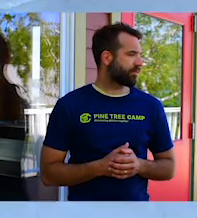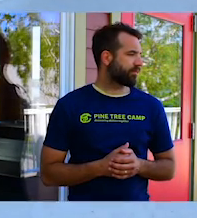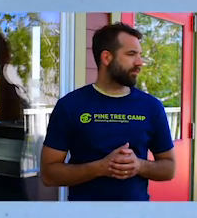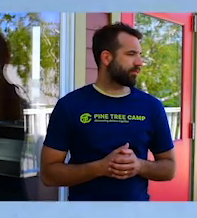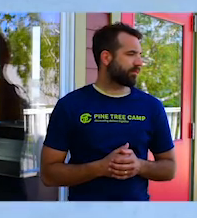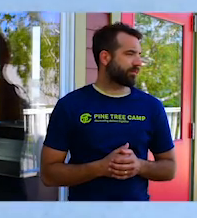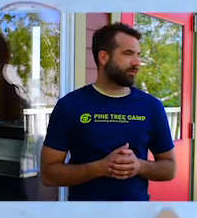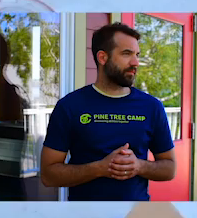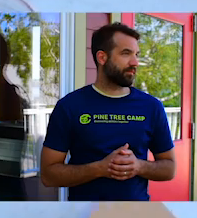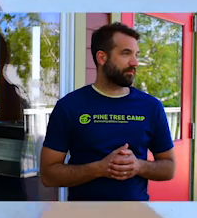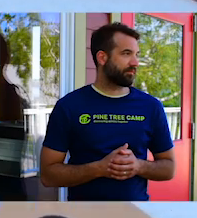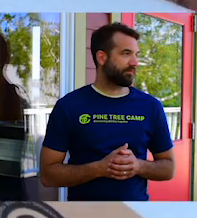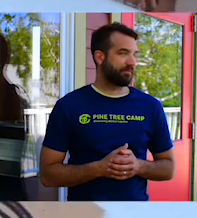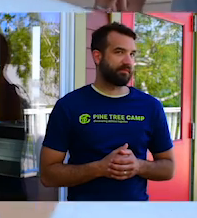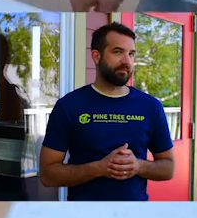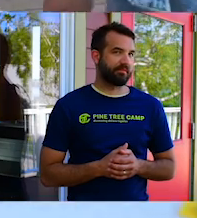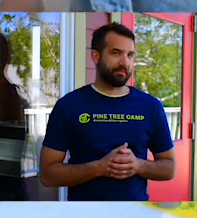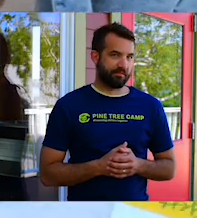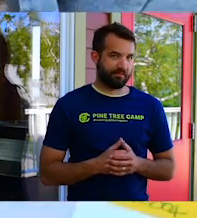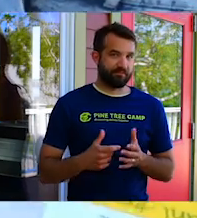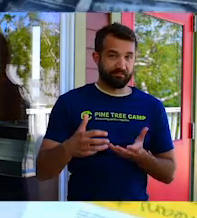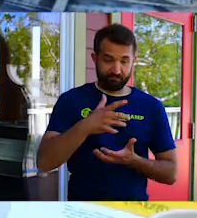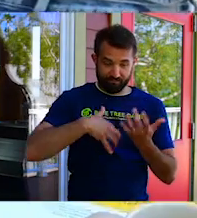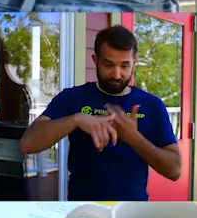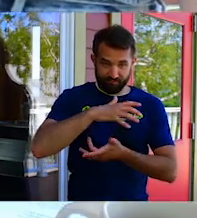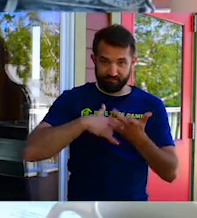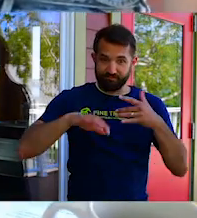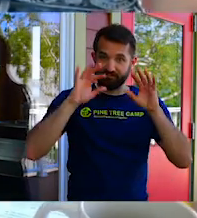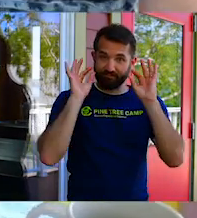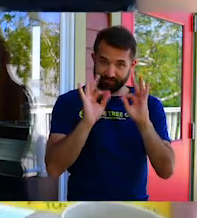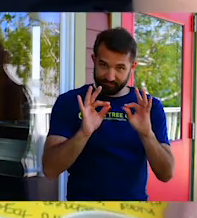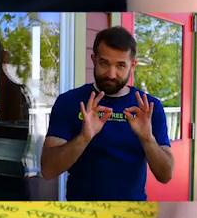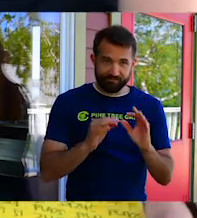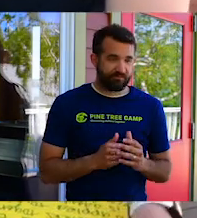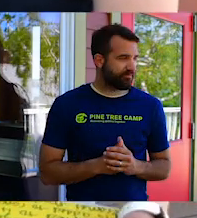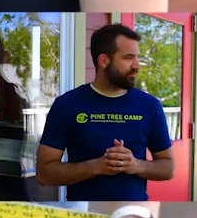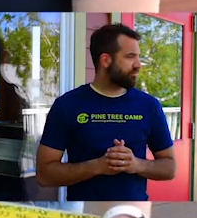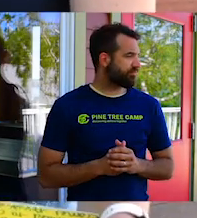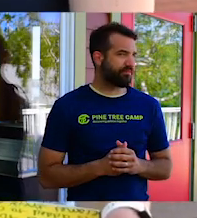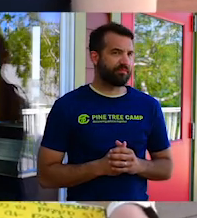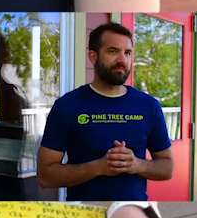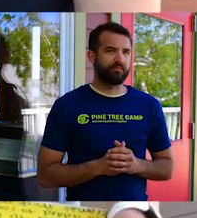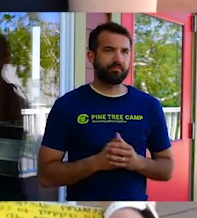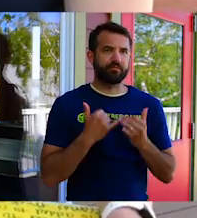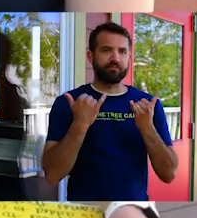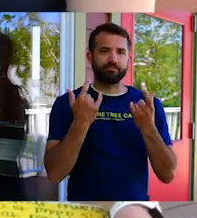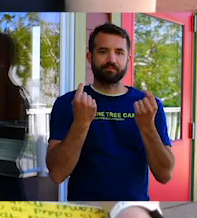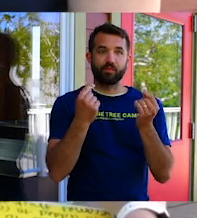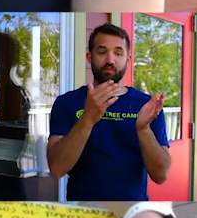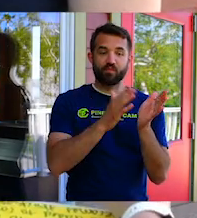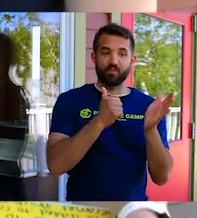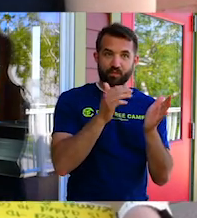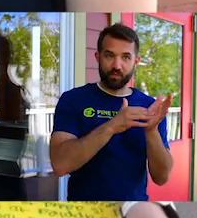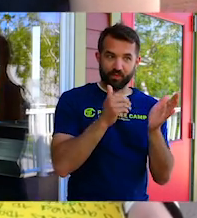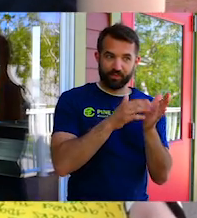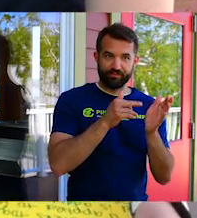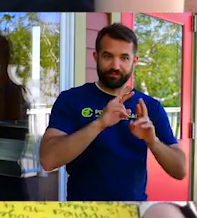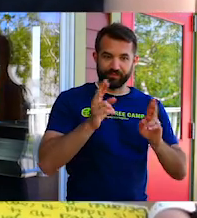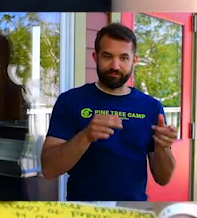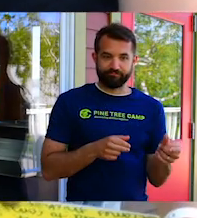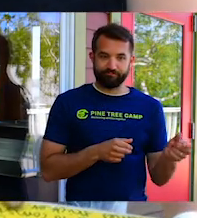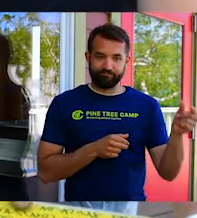Alright, I think it's mixed good. Perfect. So when that's done, Fern's going to take her test tube of dish soap and she's going to dump that directly